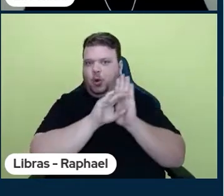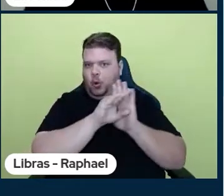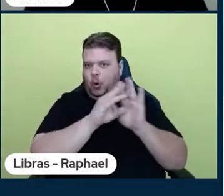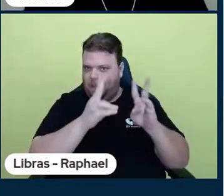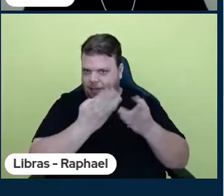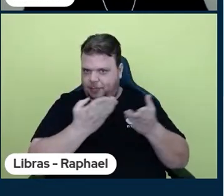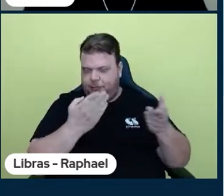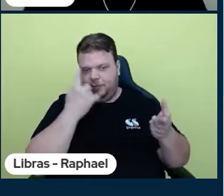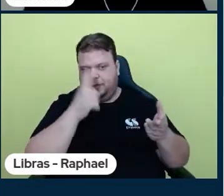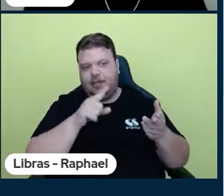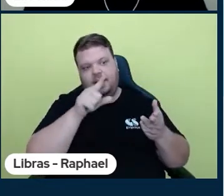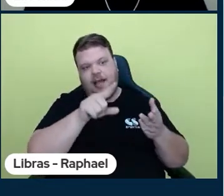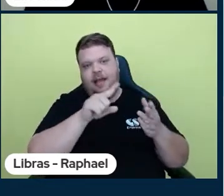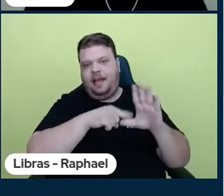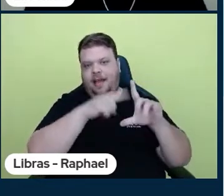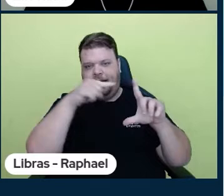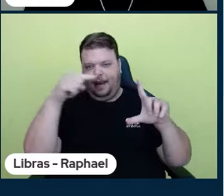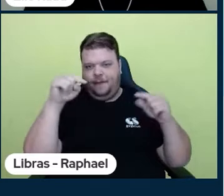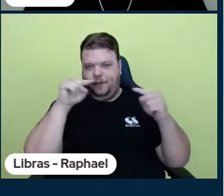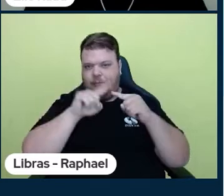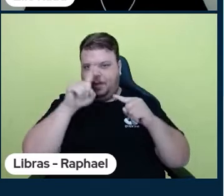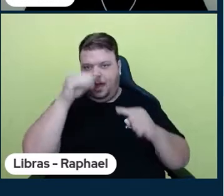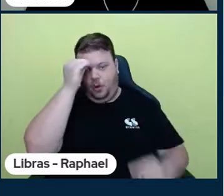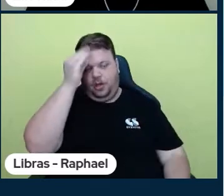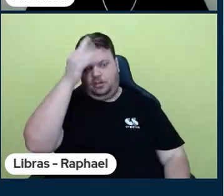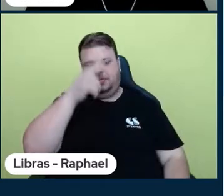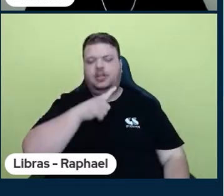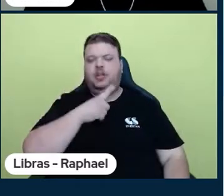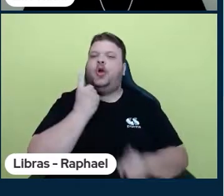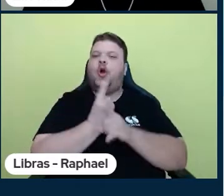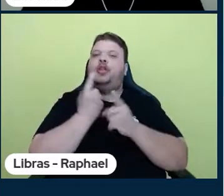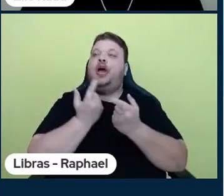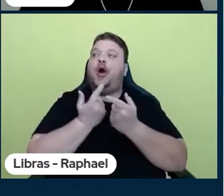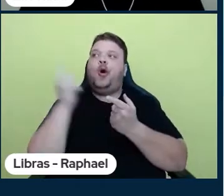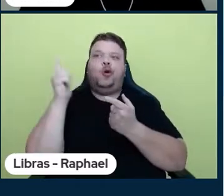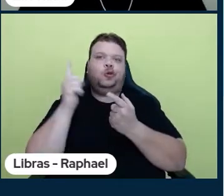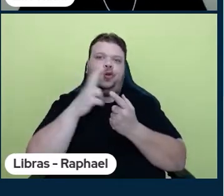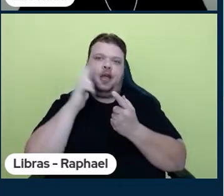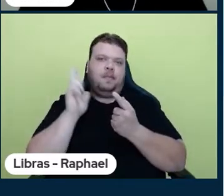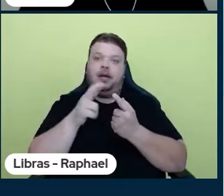DALL-E2, GPT-2, BERT, GitHub Copilot.